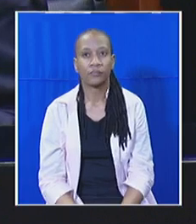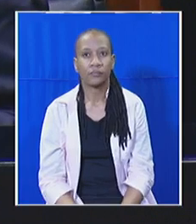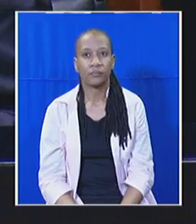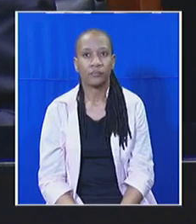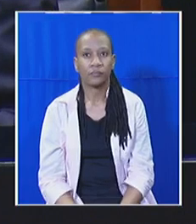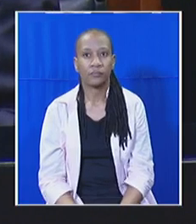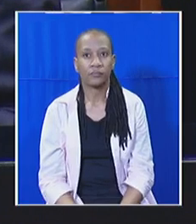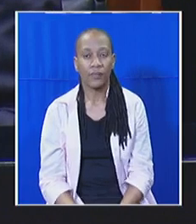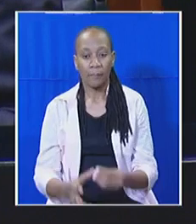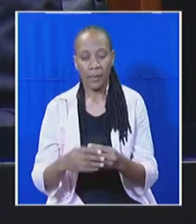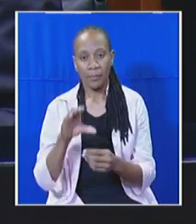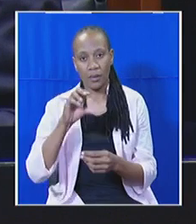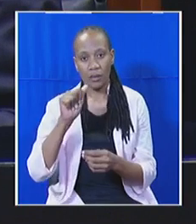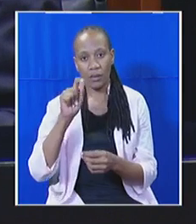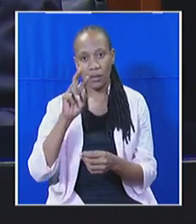Honourable Carter.